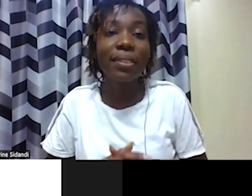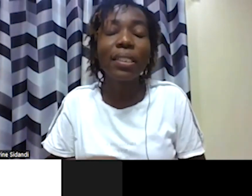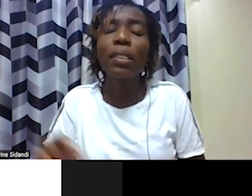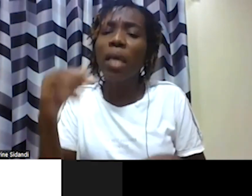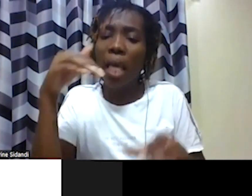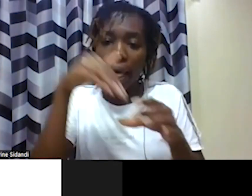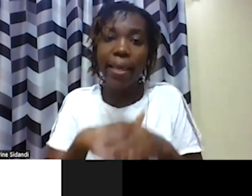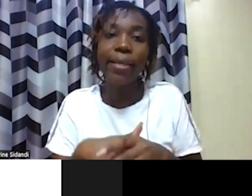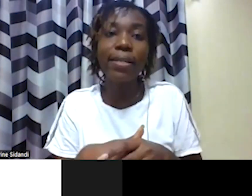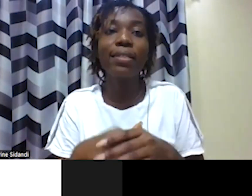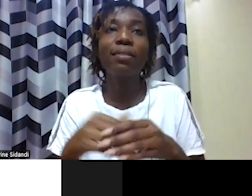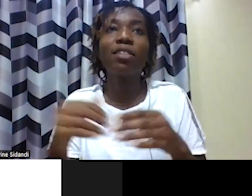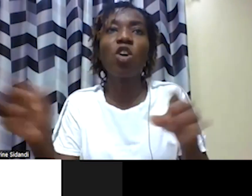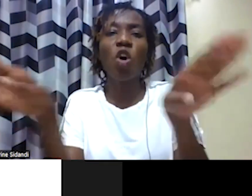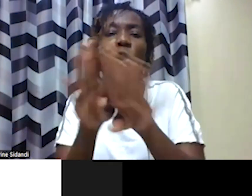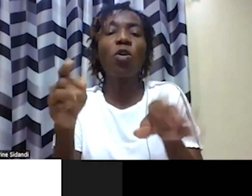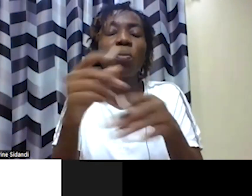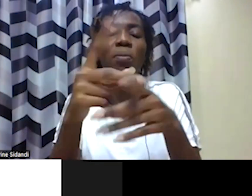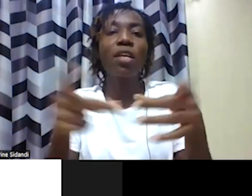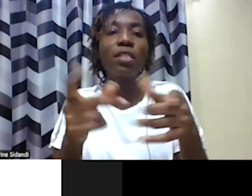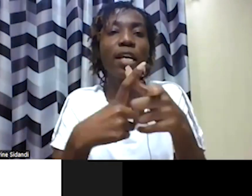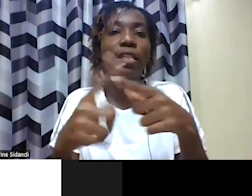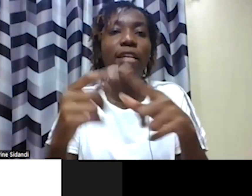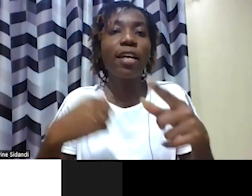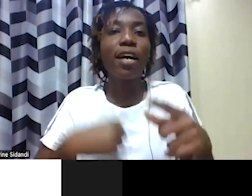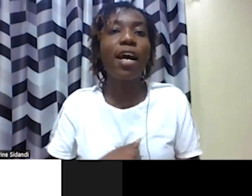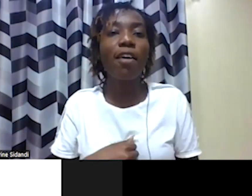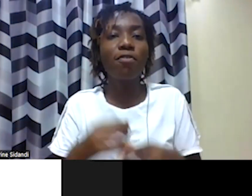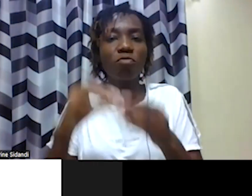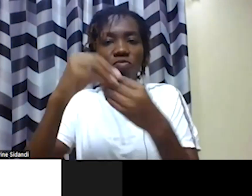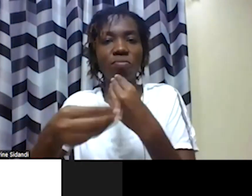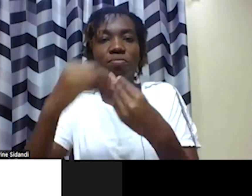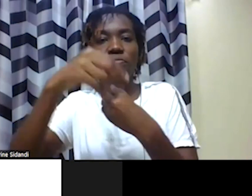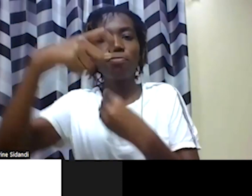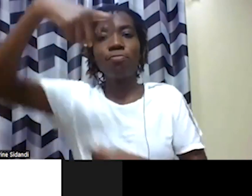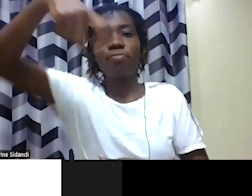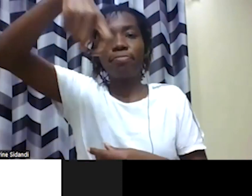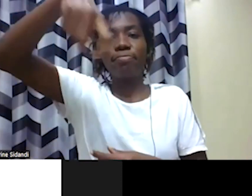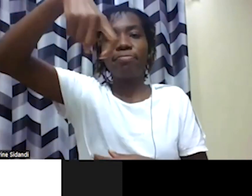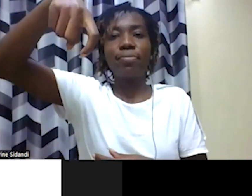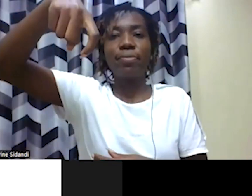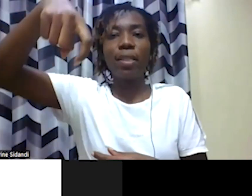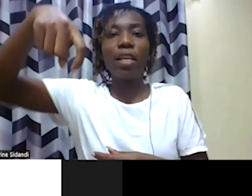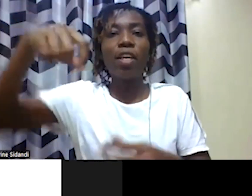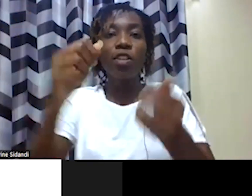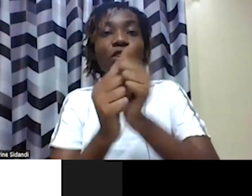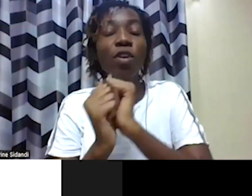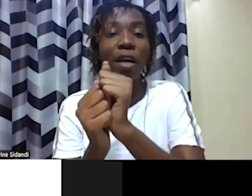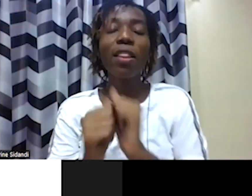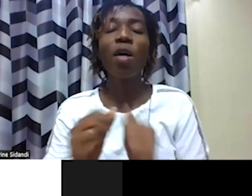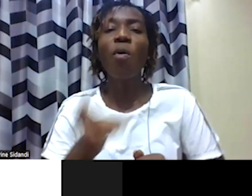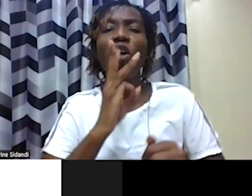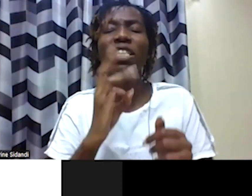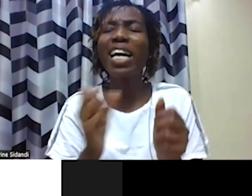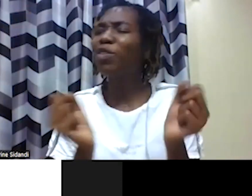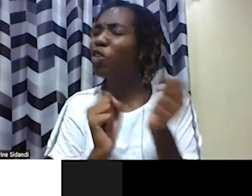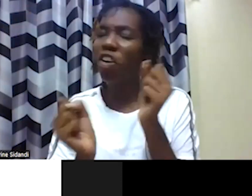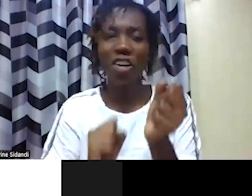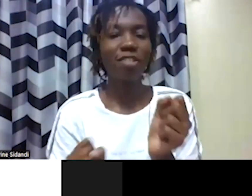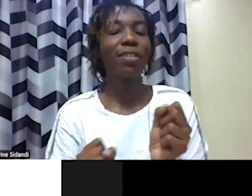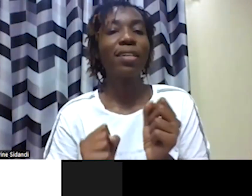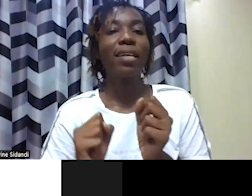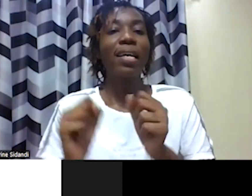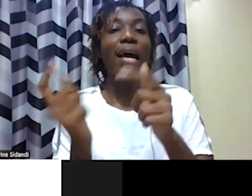cage. And then there was a banana hung up there with cold water. So